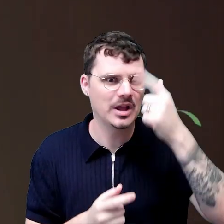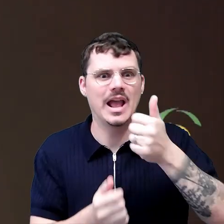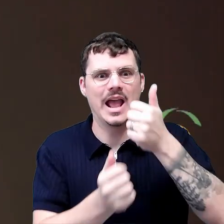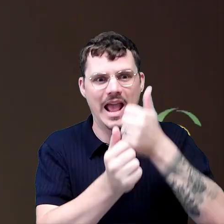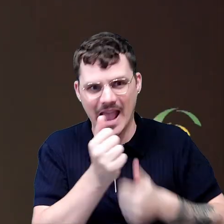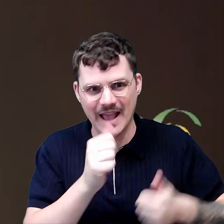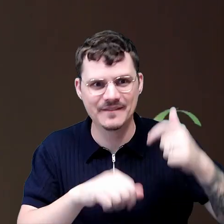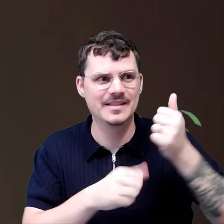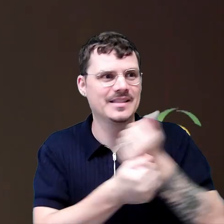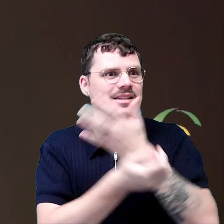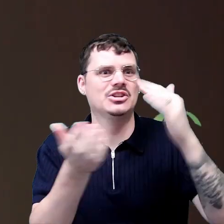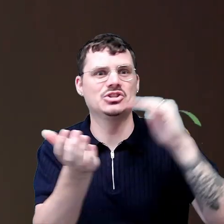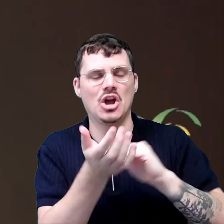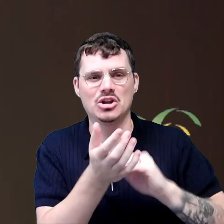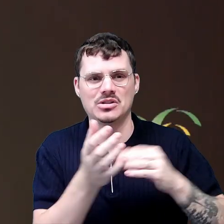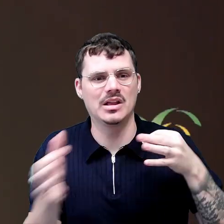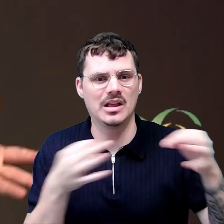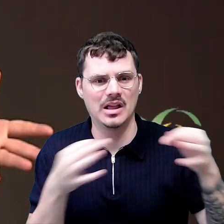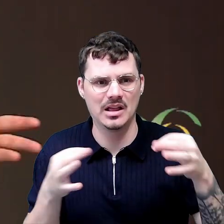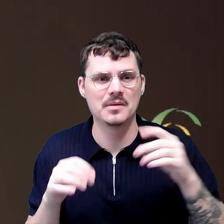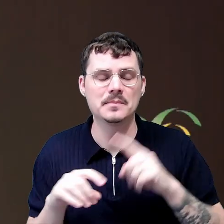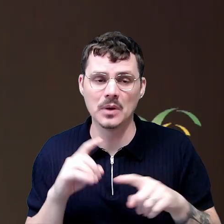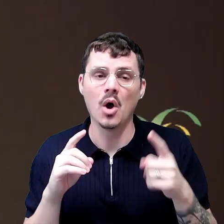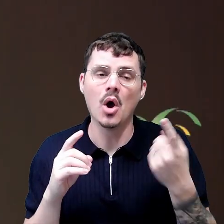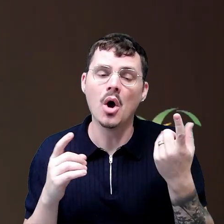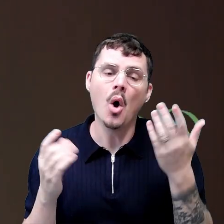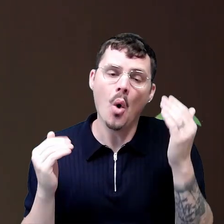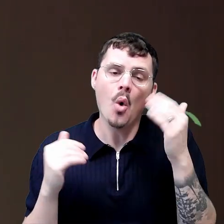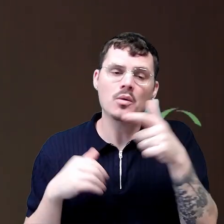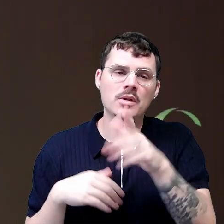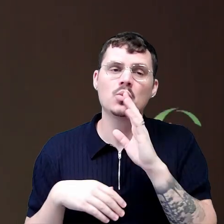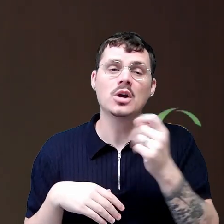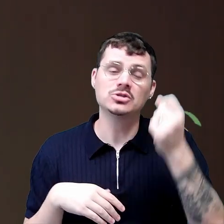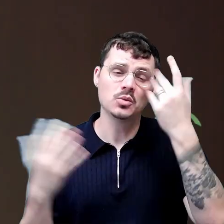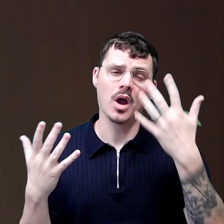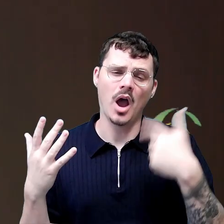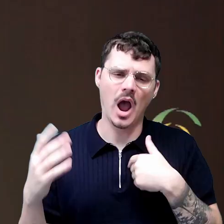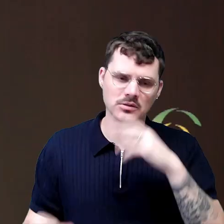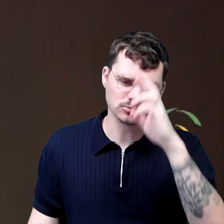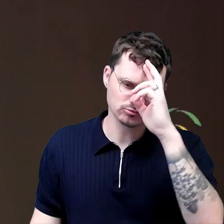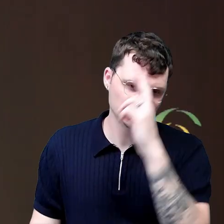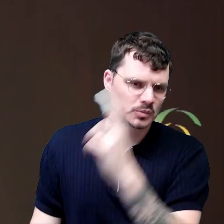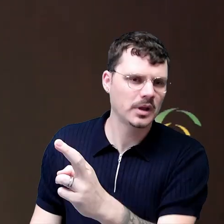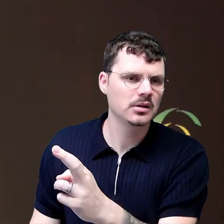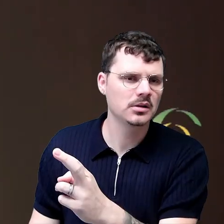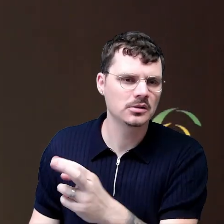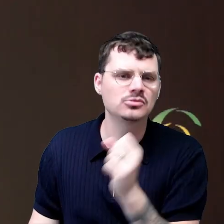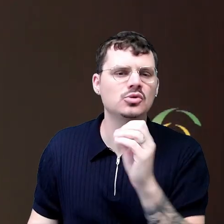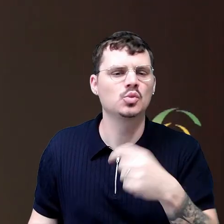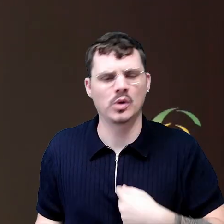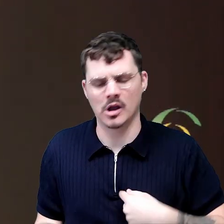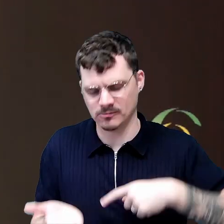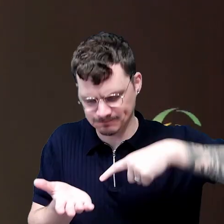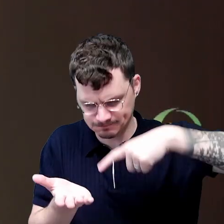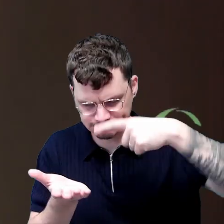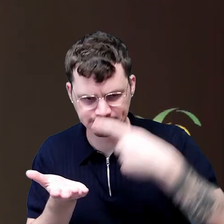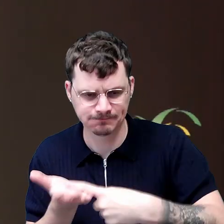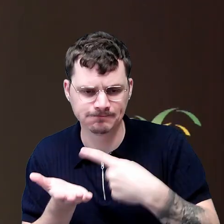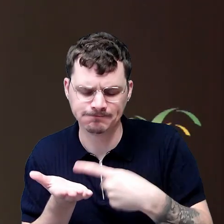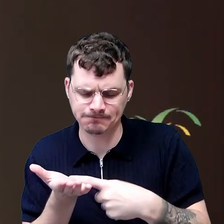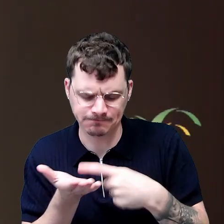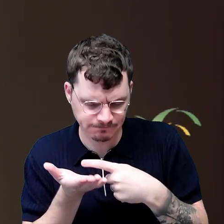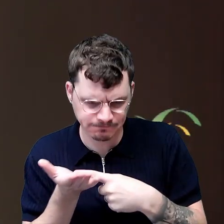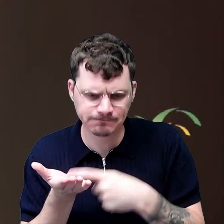word a doctor says to them, but hopefully they will understand respect. So we discussed all this,